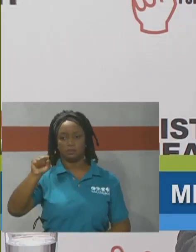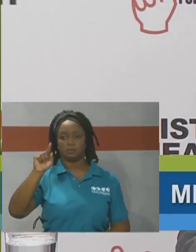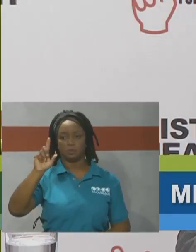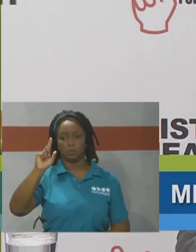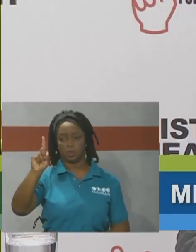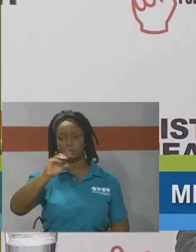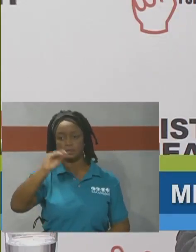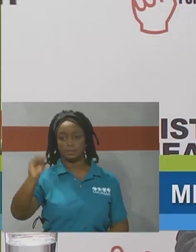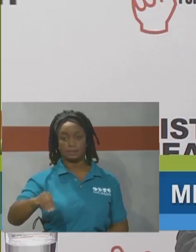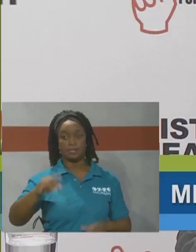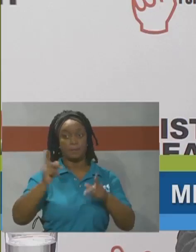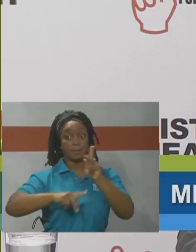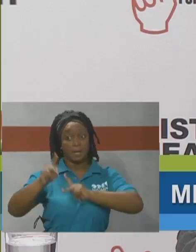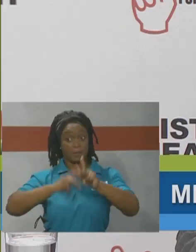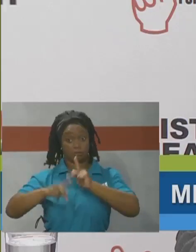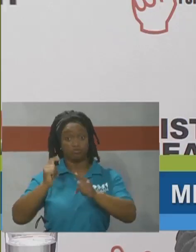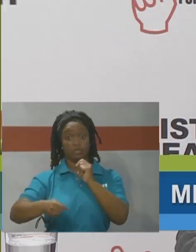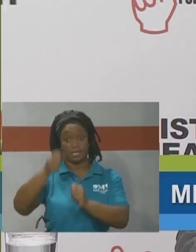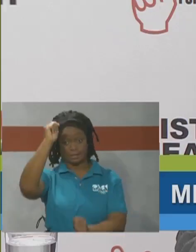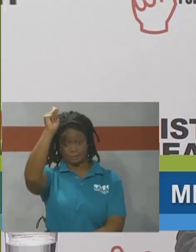population.